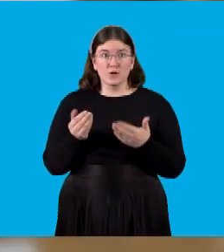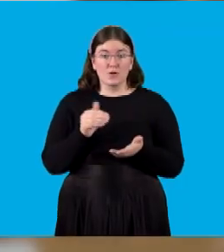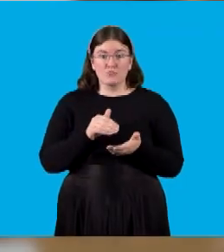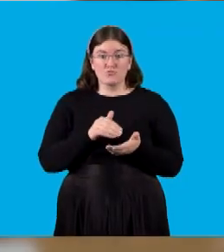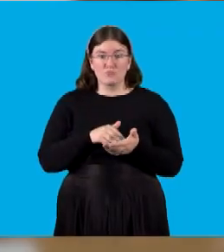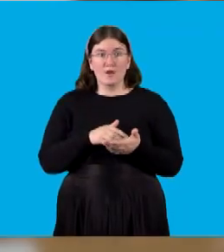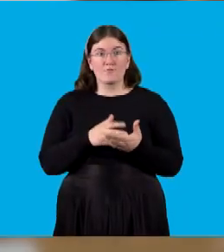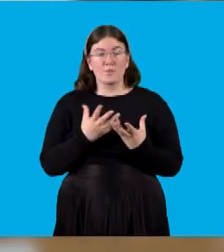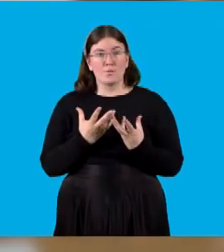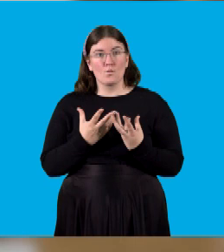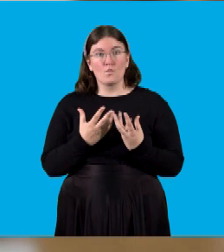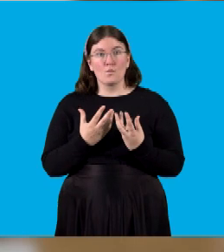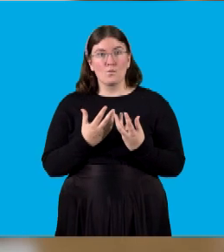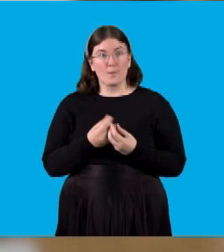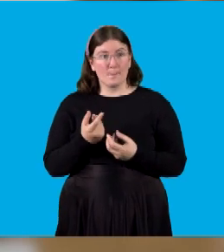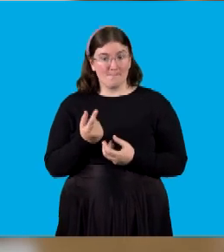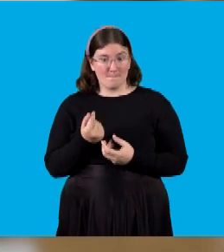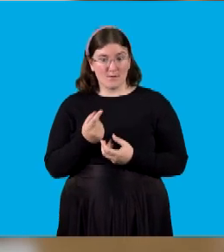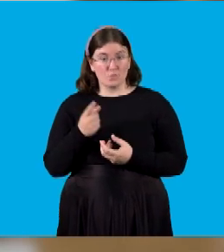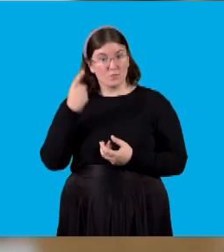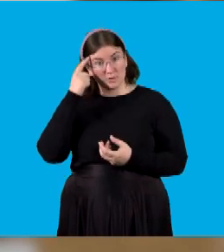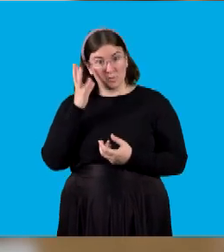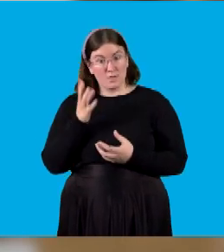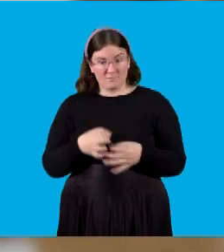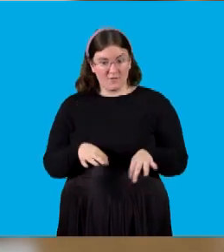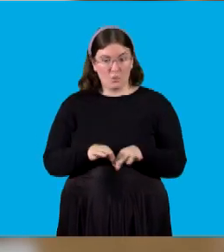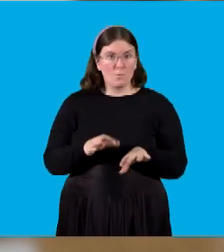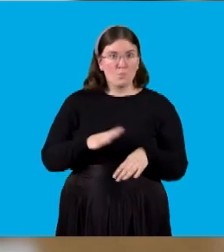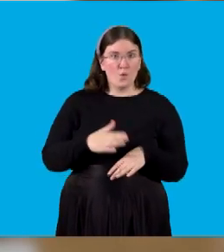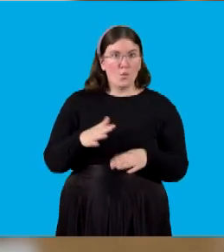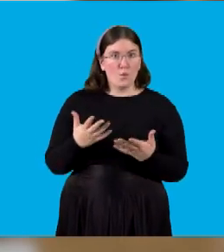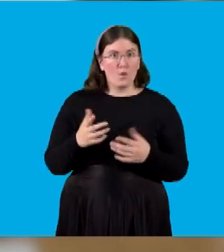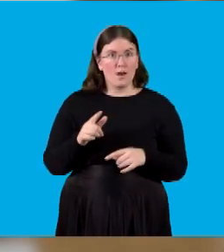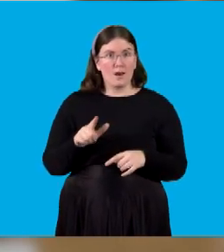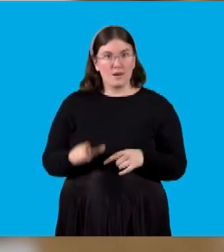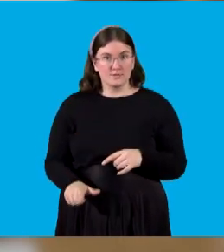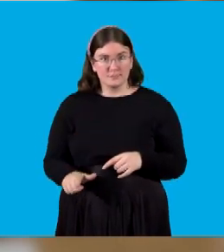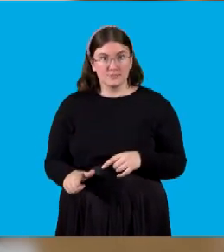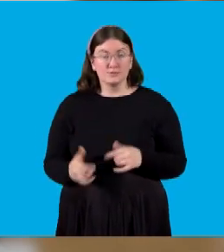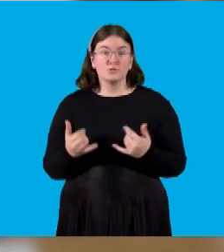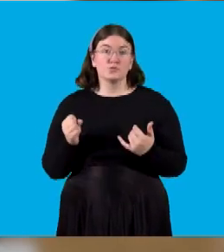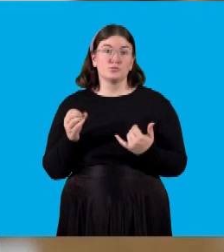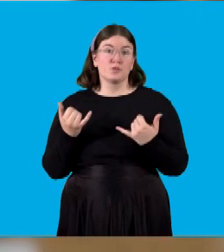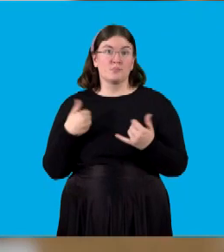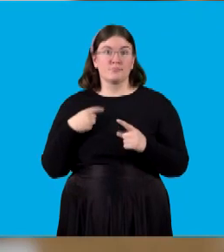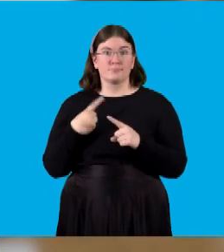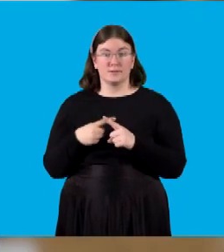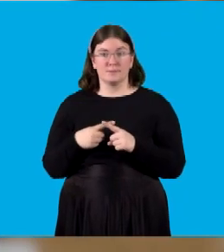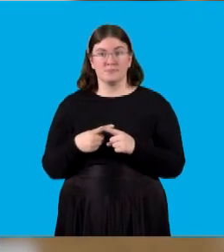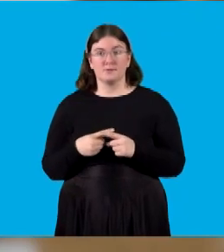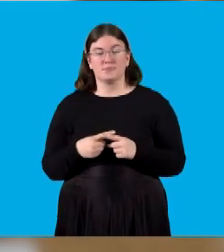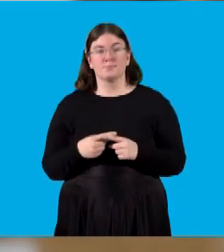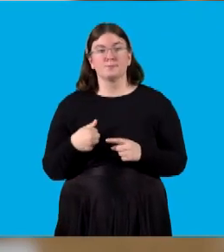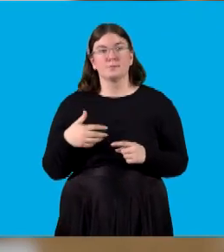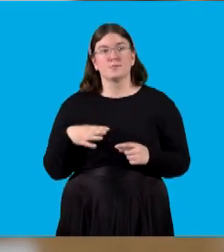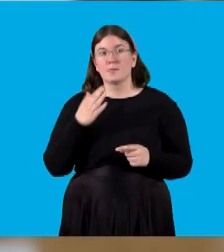or worth less? As we can see, the US dollar is much stronger, 18 times. So therefore, I will multiply in this case, right? And I want you,